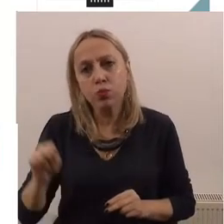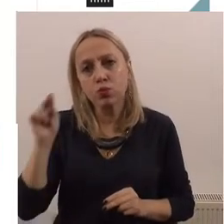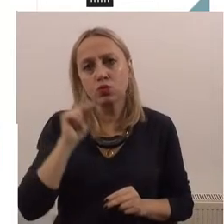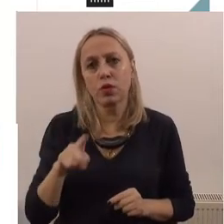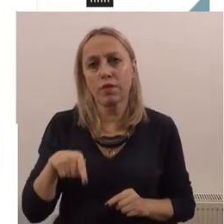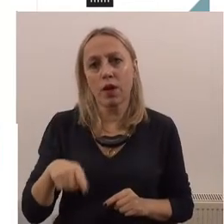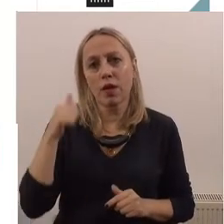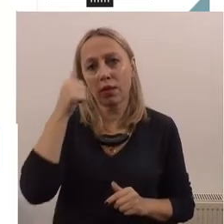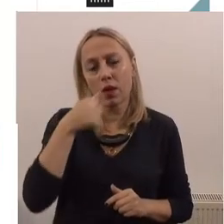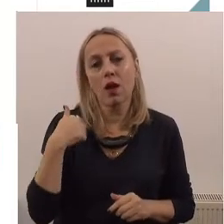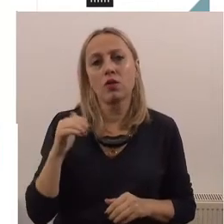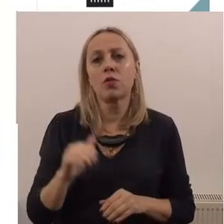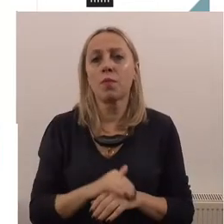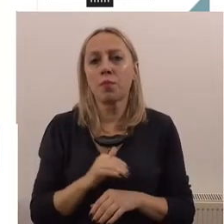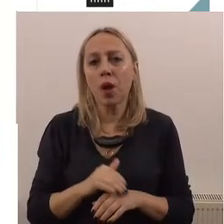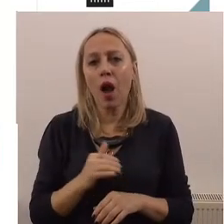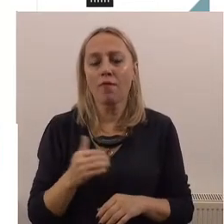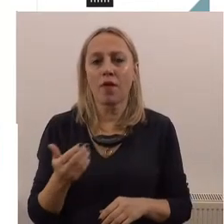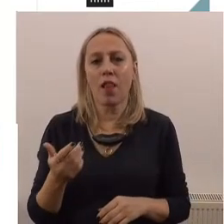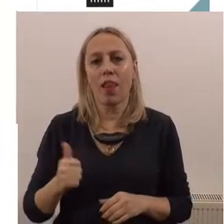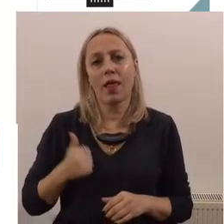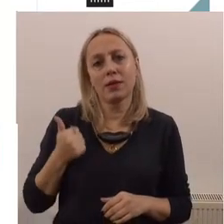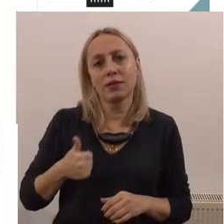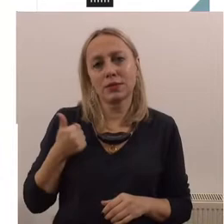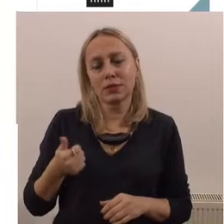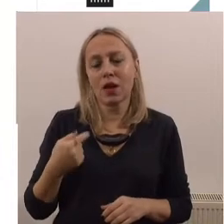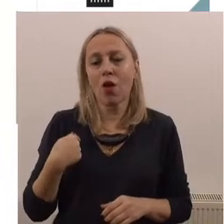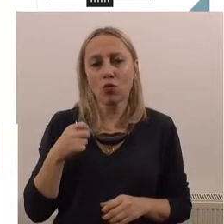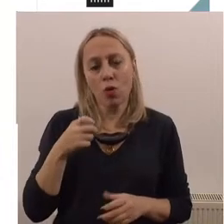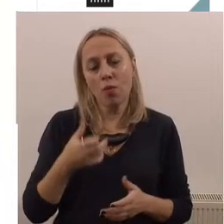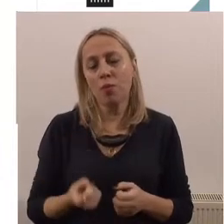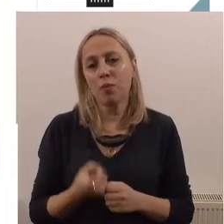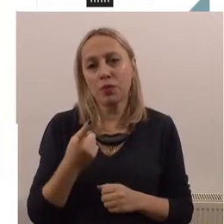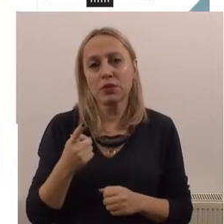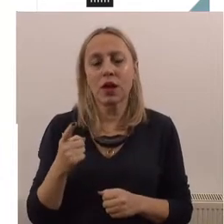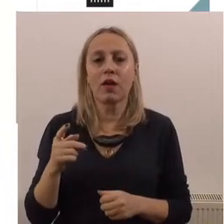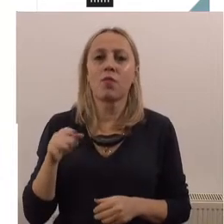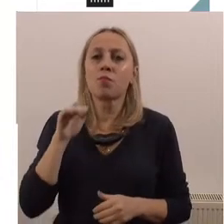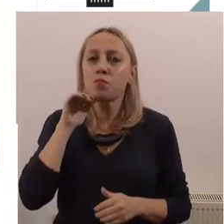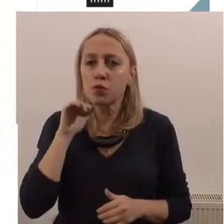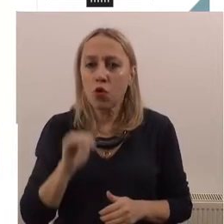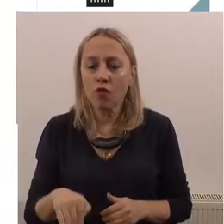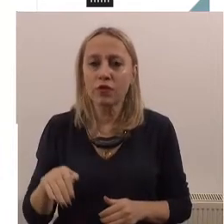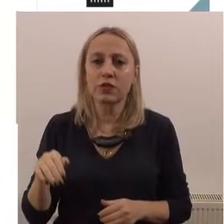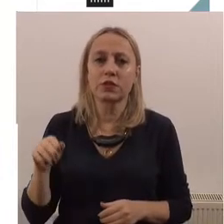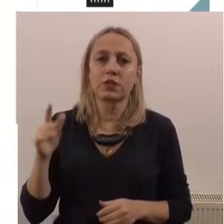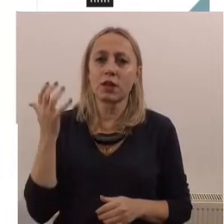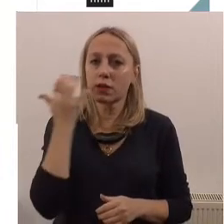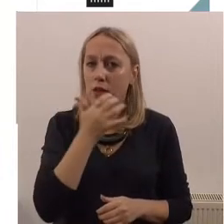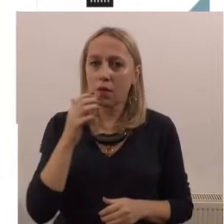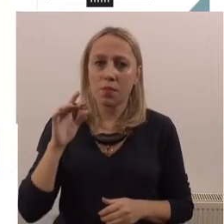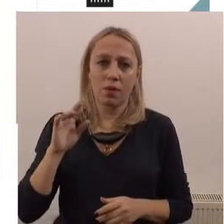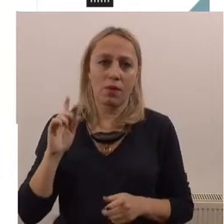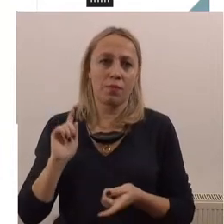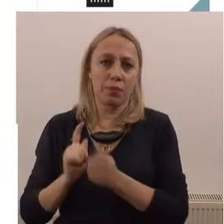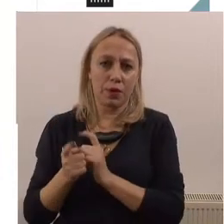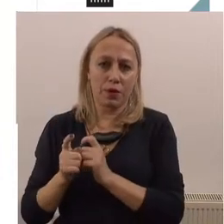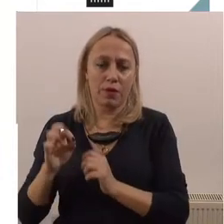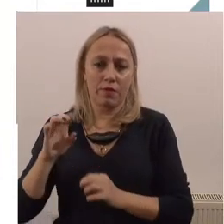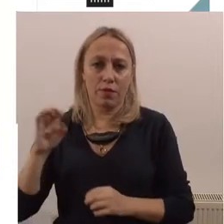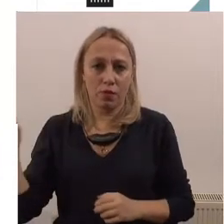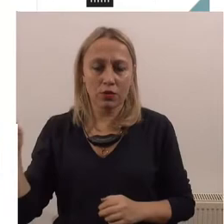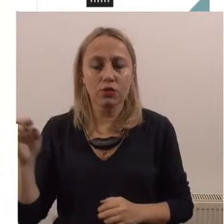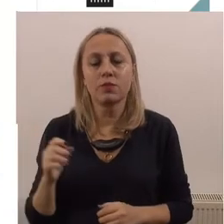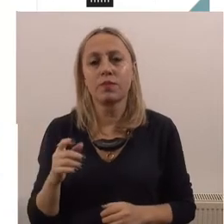texts. So we arrange regular trainings. We now have a professional audio